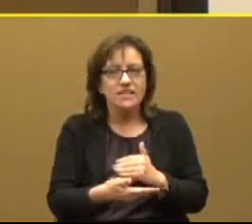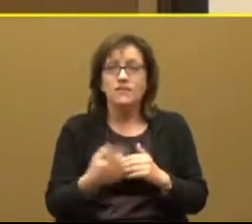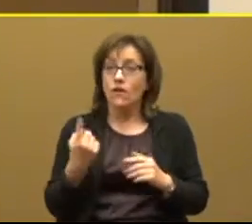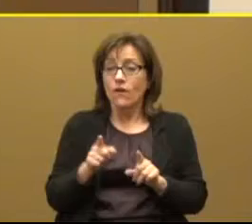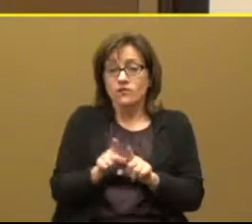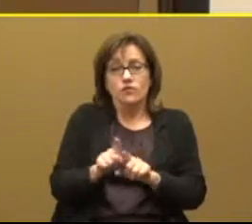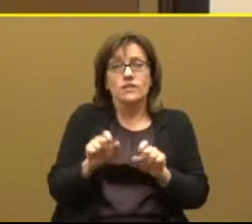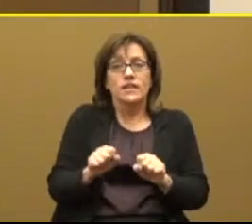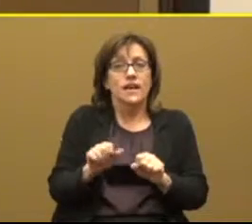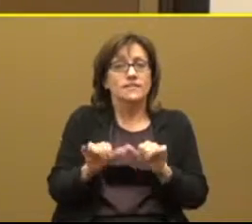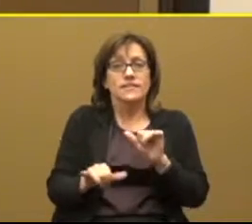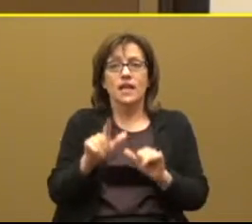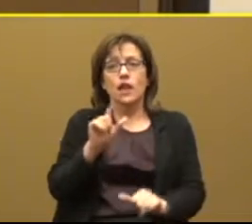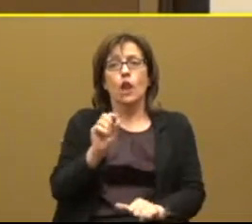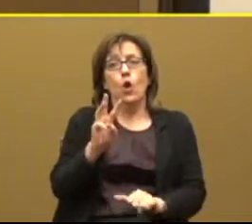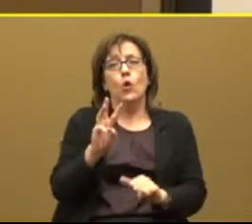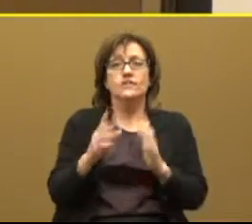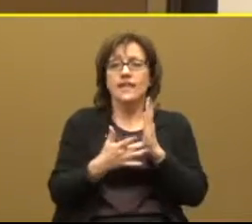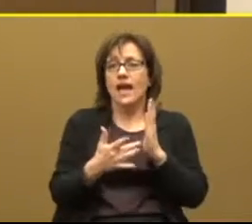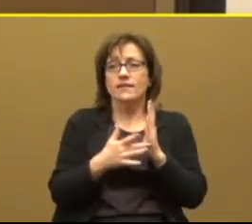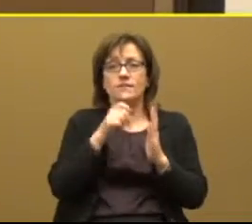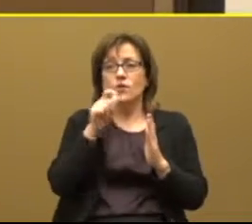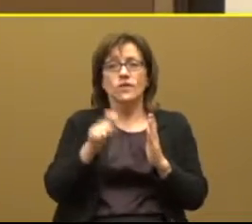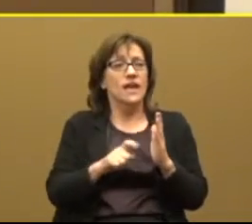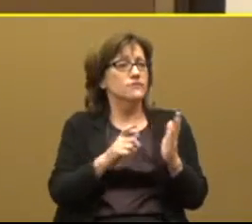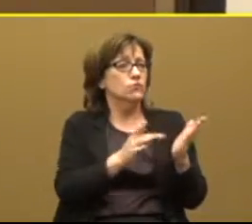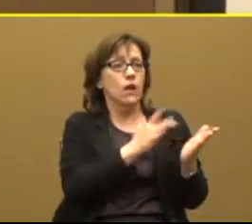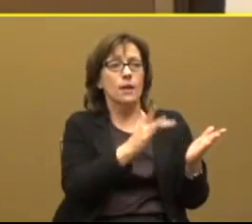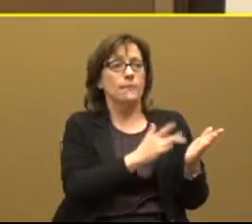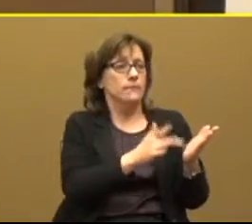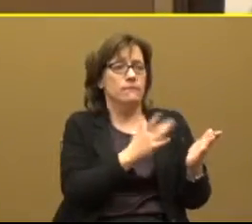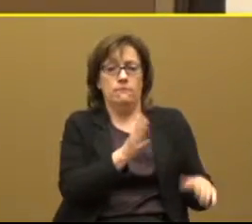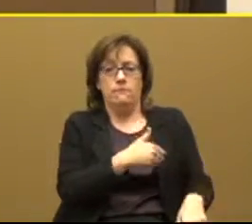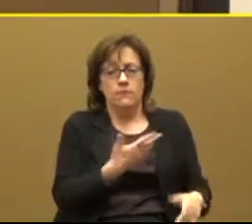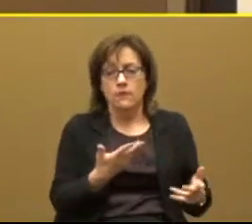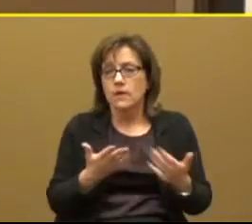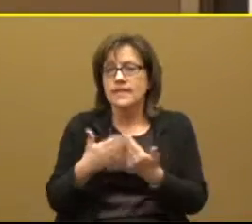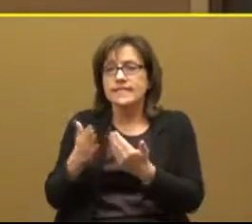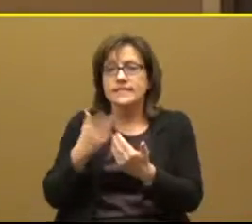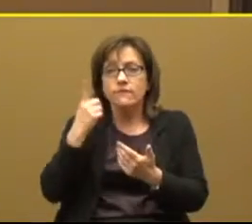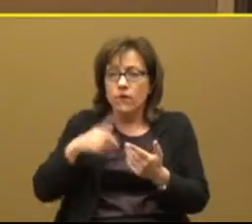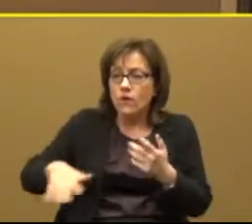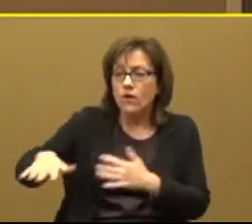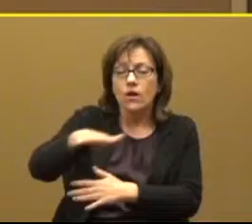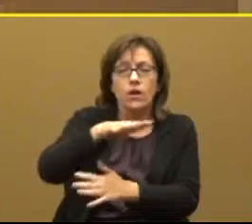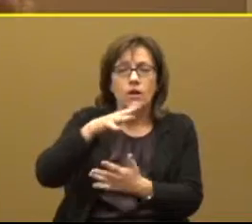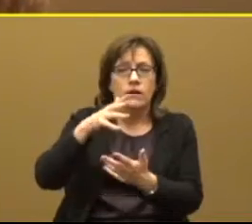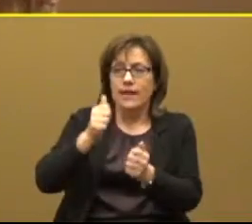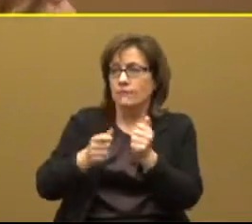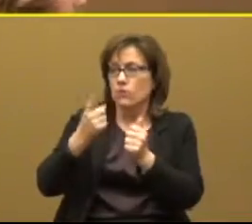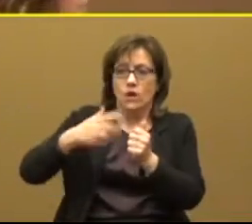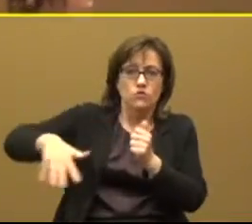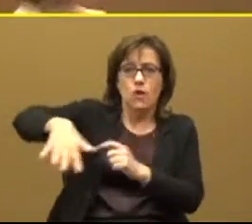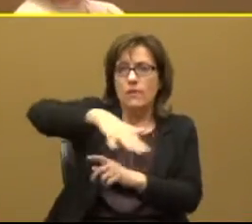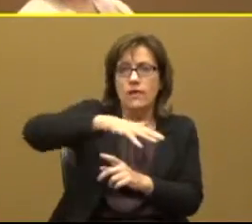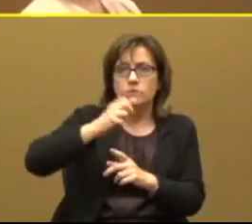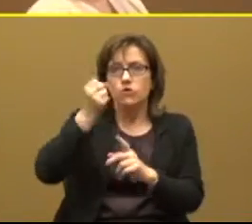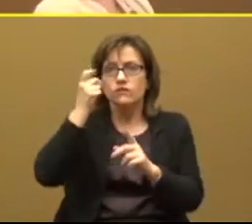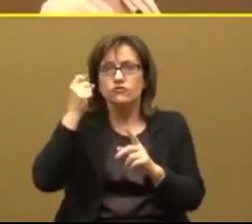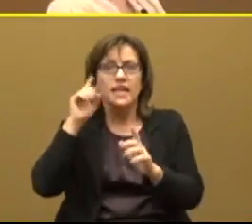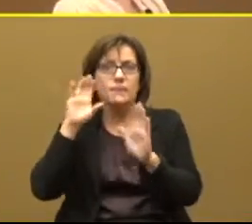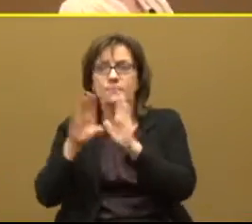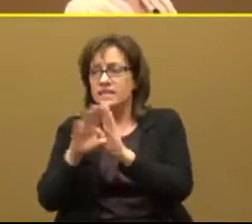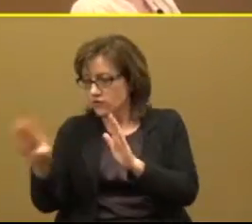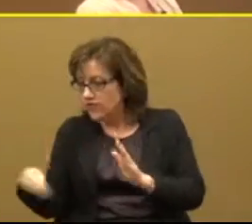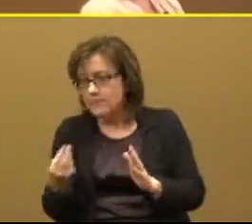tech. I mean, because it's very easy for the world around them to understand pictures. So you always have to